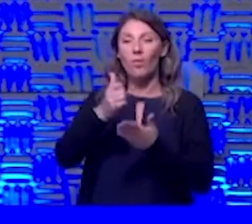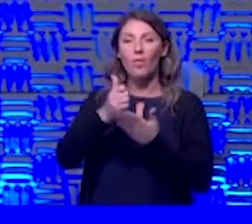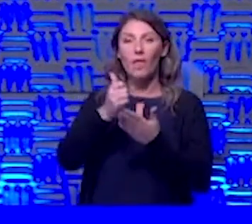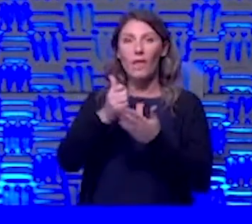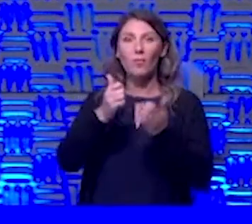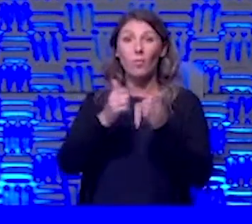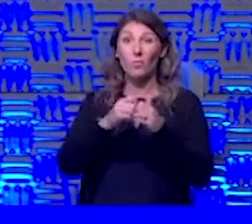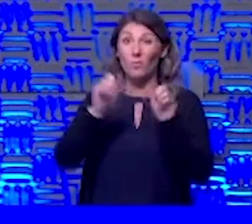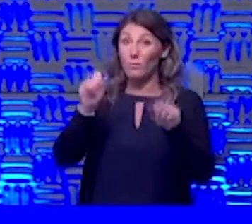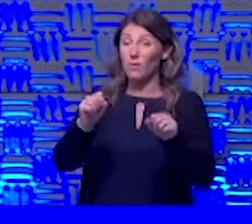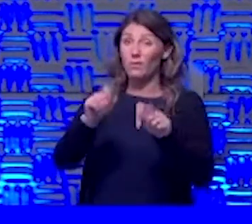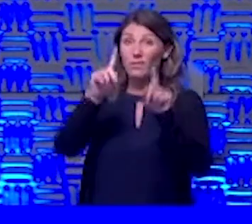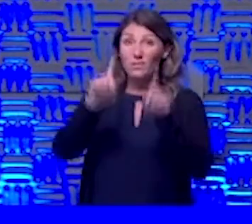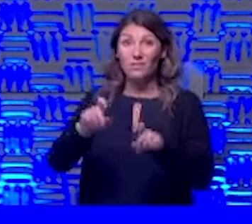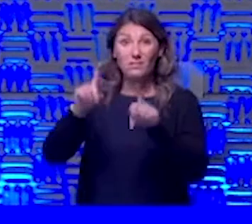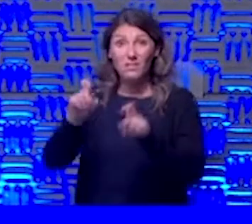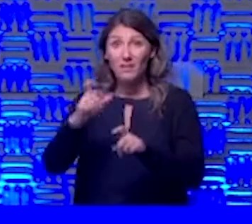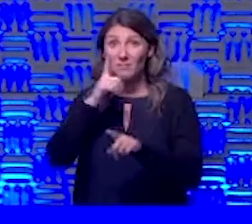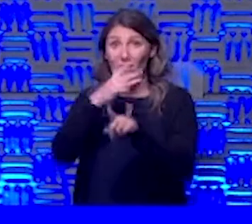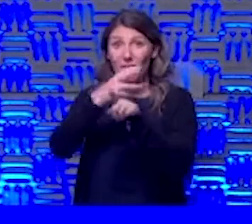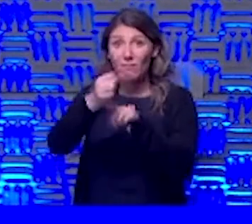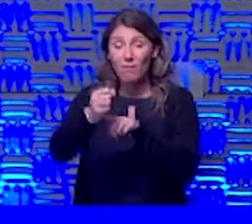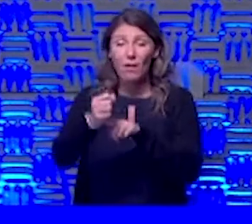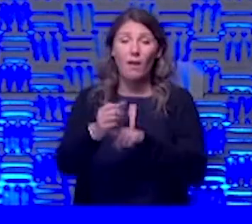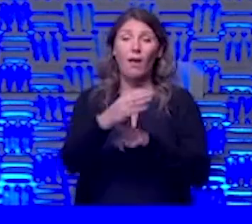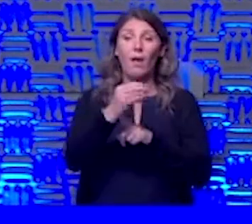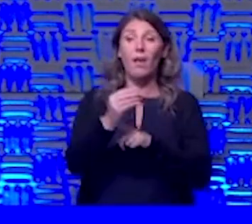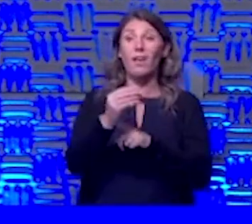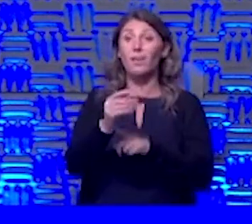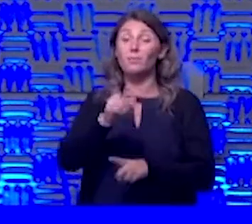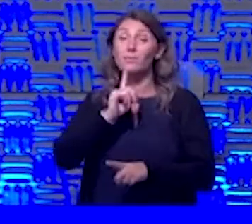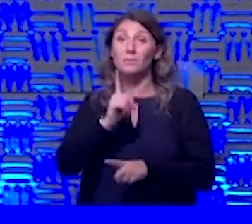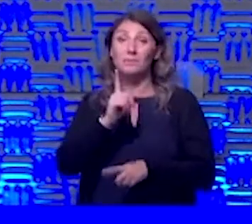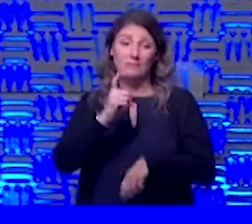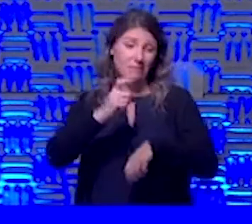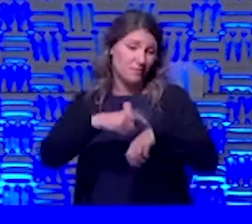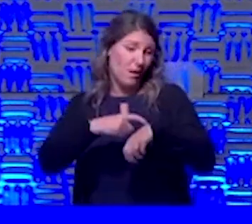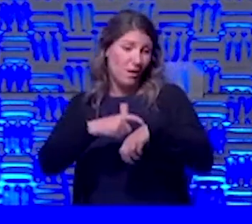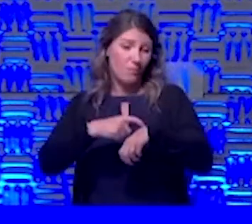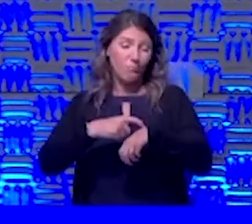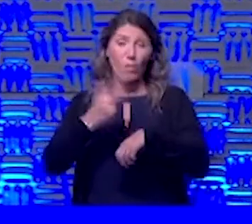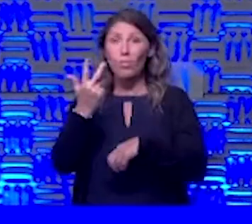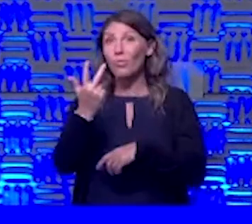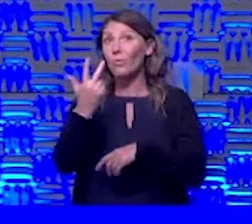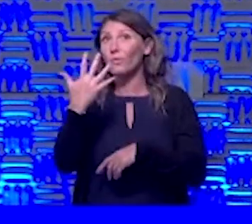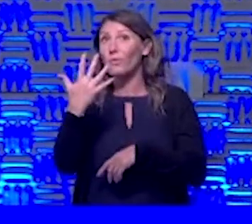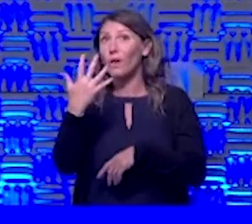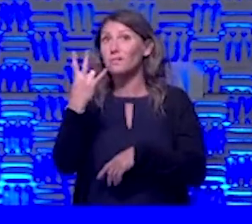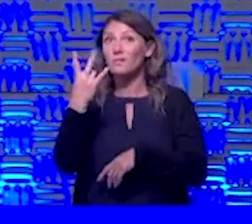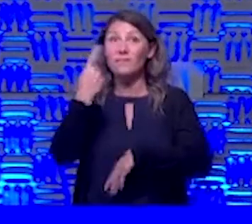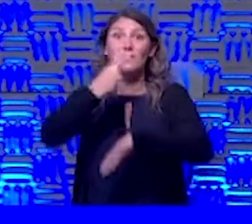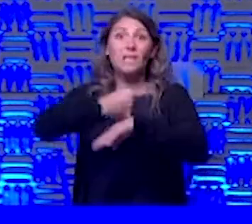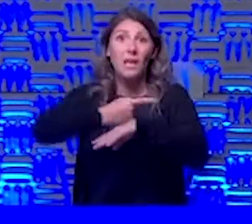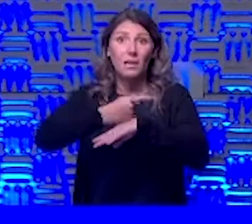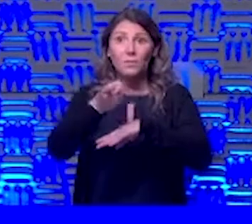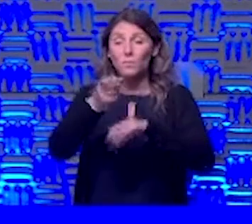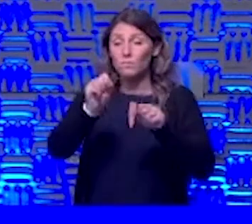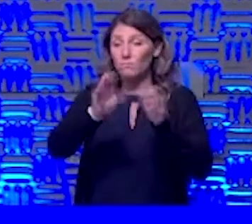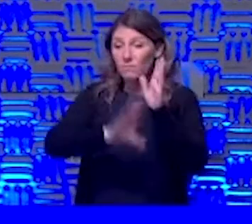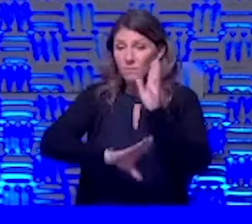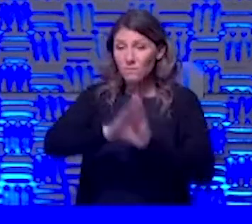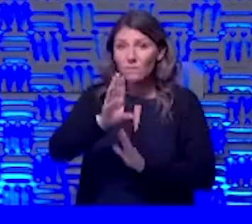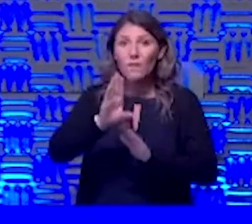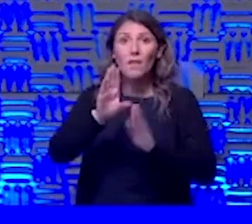but also a lot of places, as was mentioned too, the turnaround time may be 3, 5, 7 days. So in that time, you can develop symptoms.